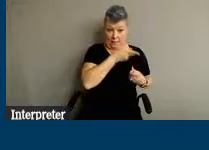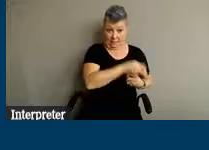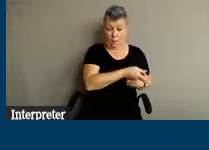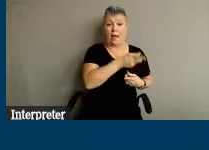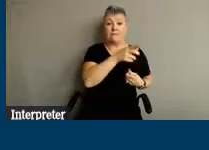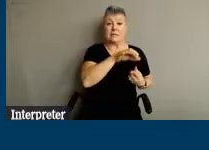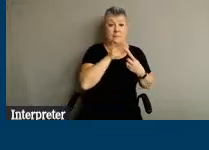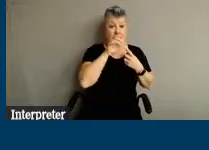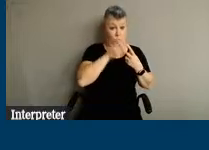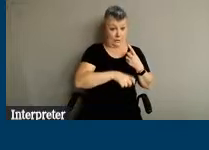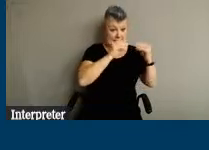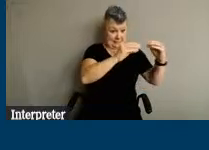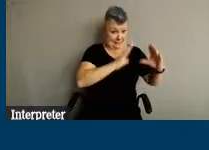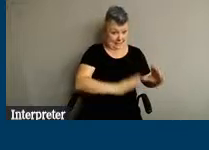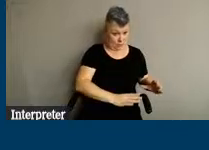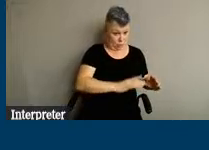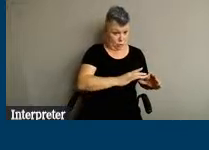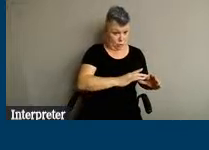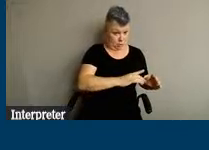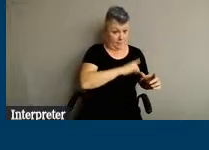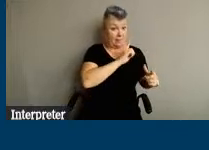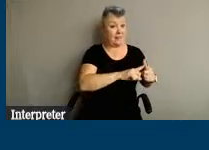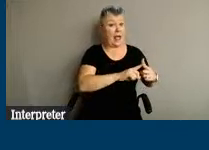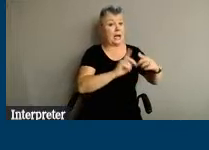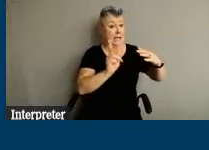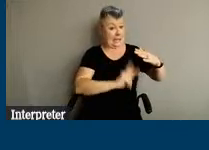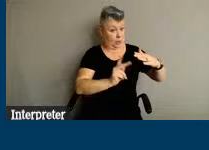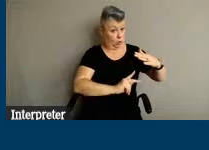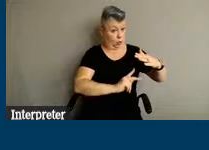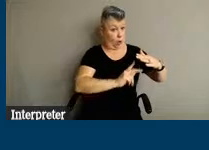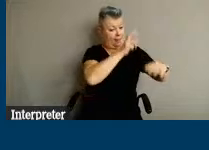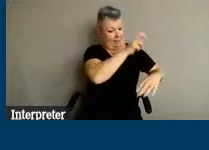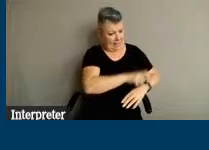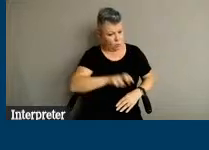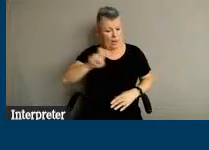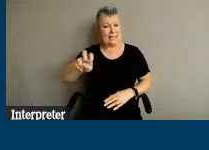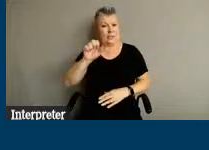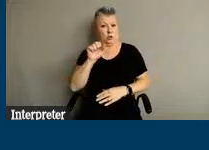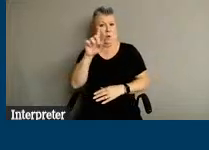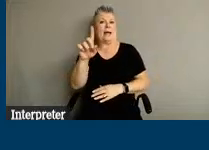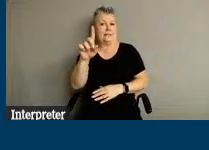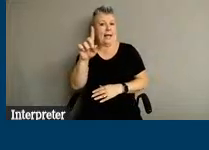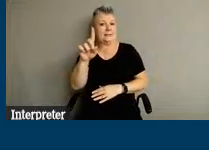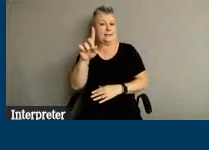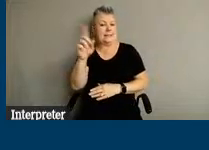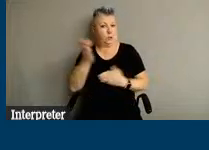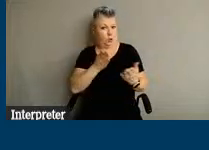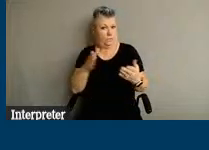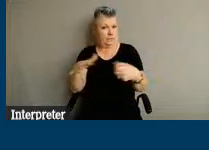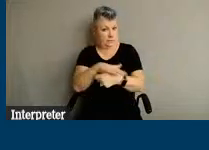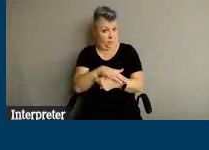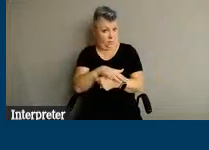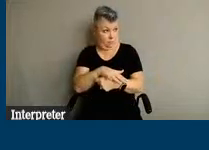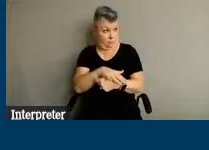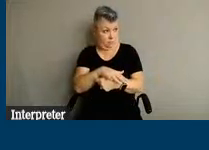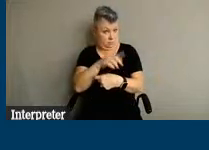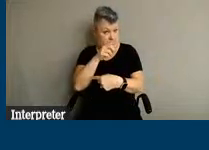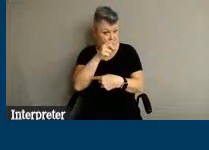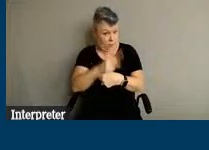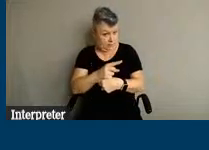special needs teacher, but then when they take kindergarten, then they're an SSD. Okay. Okay.